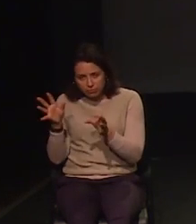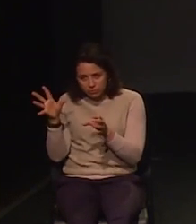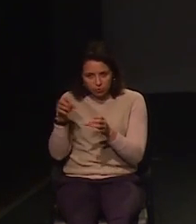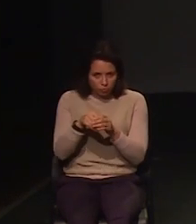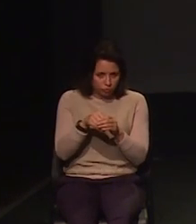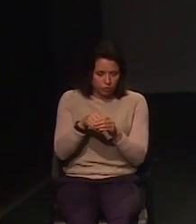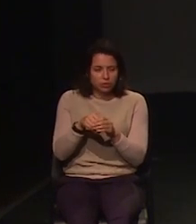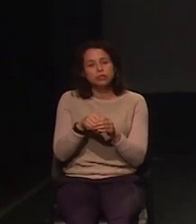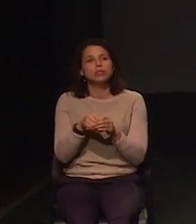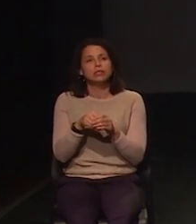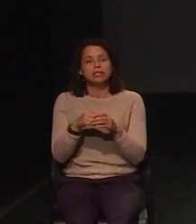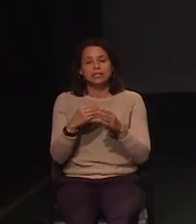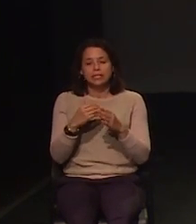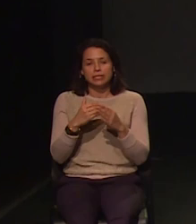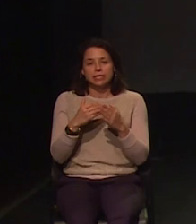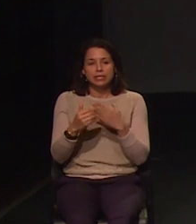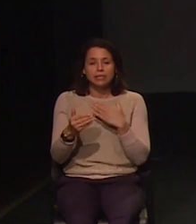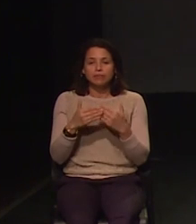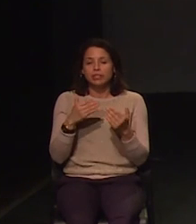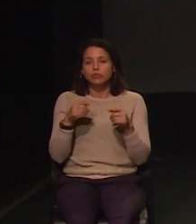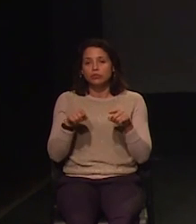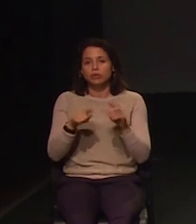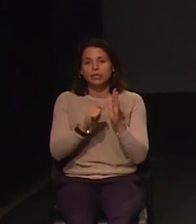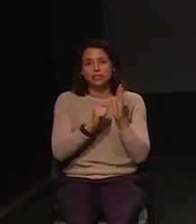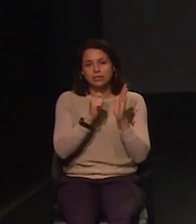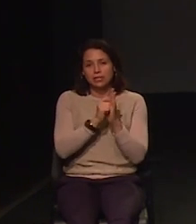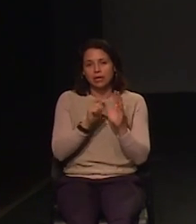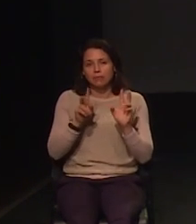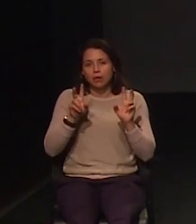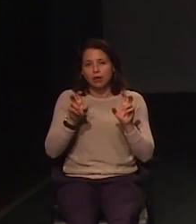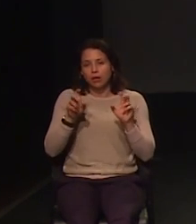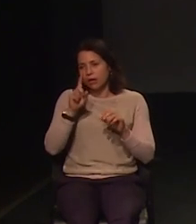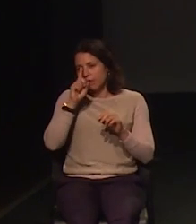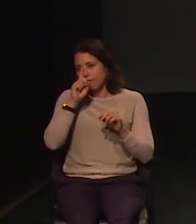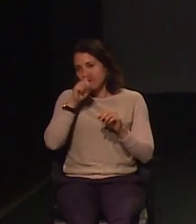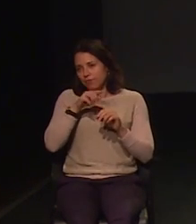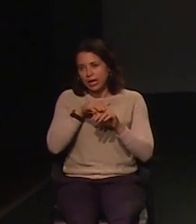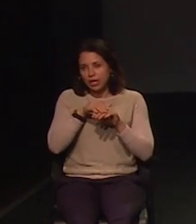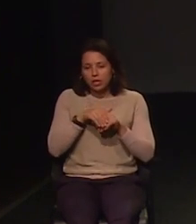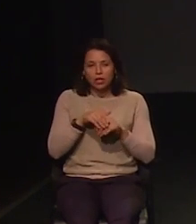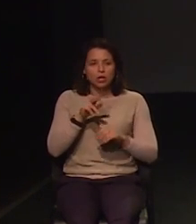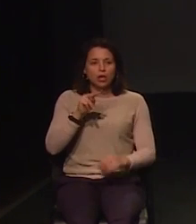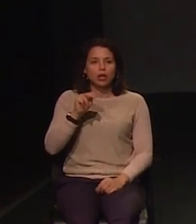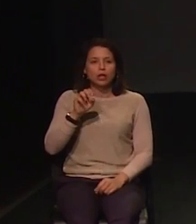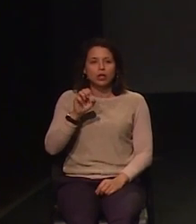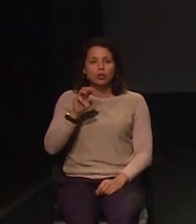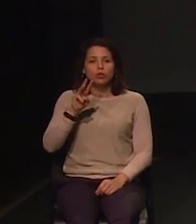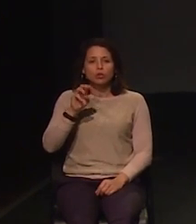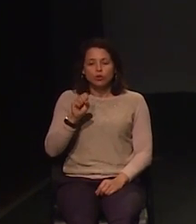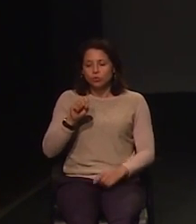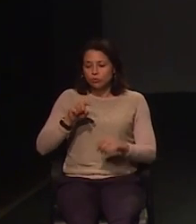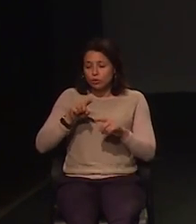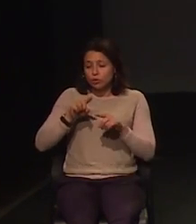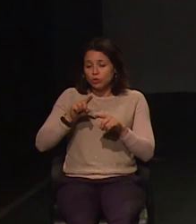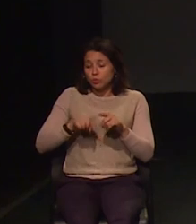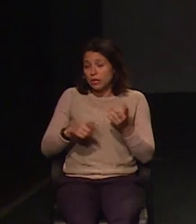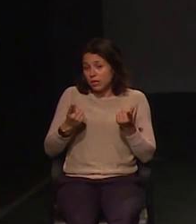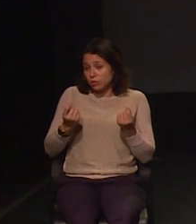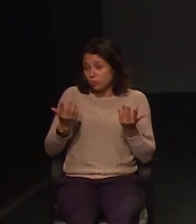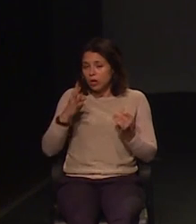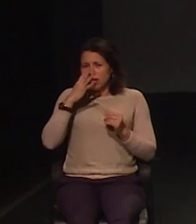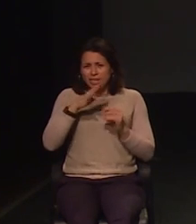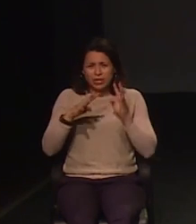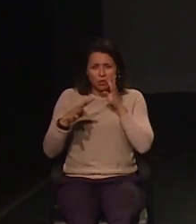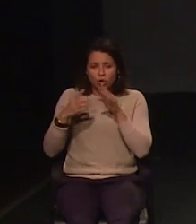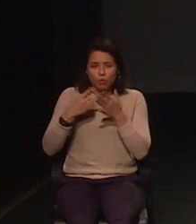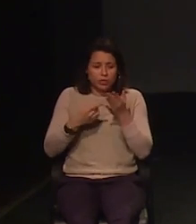You know, even in the age of fake news, you can't ignore what is really right in front of you in your own neighborhood, in your own college or